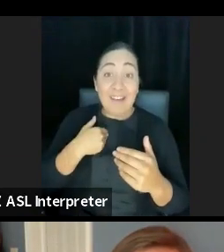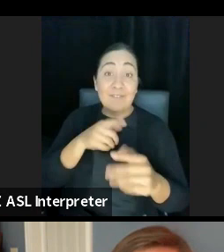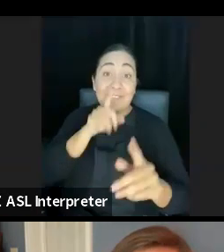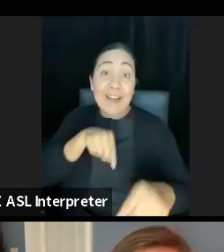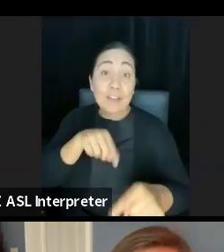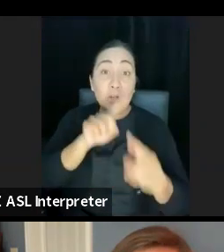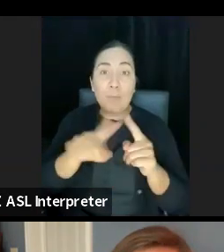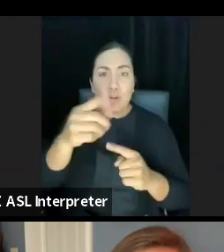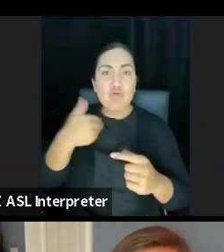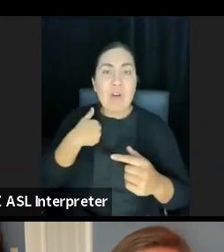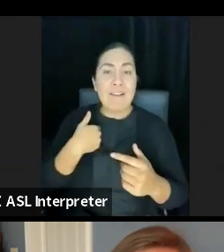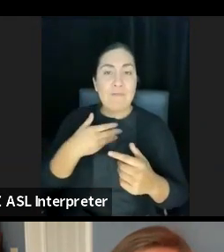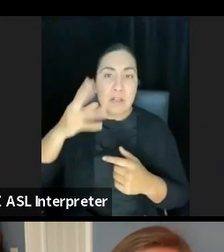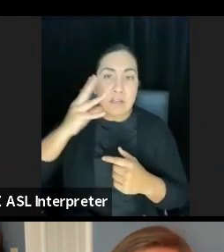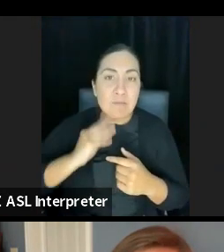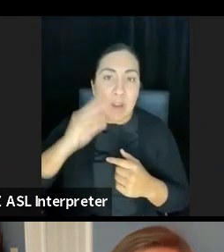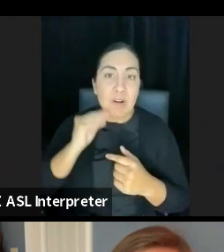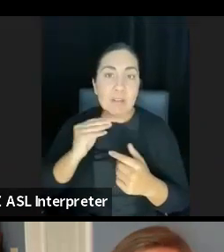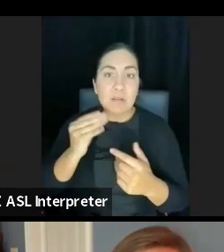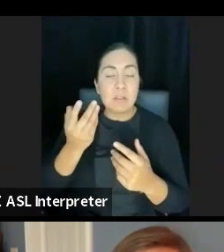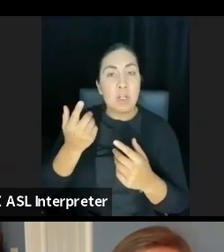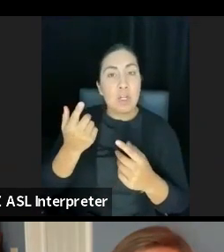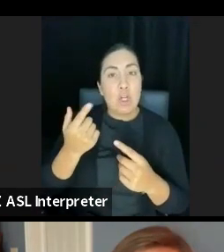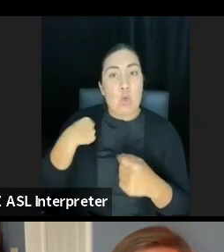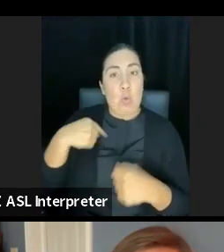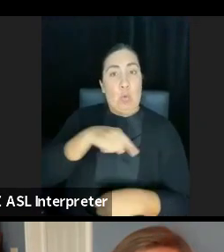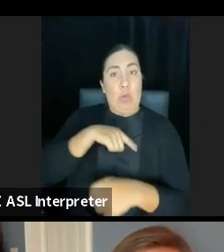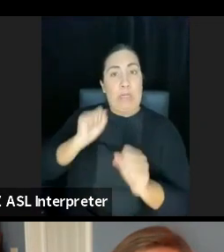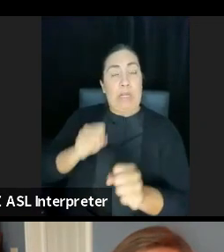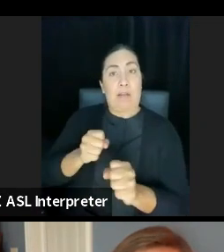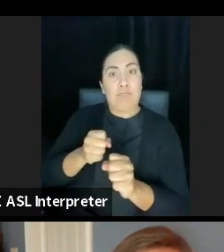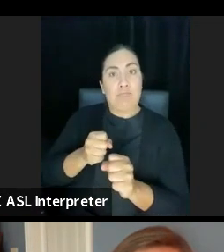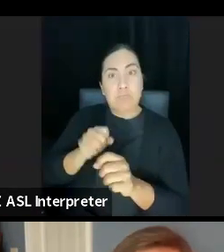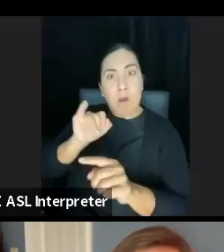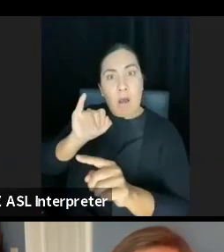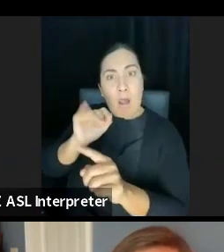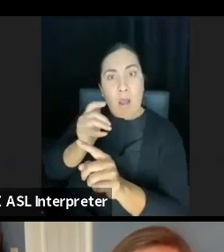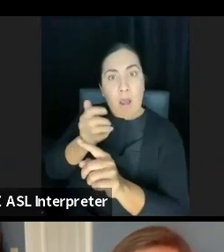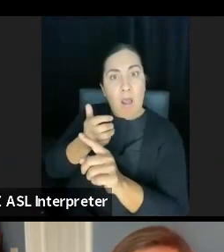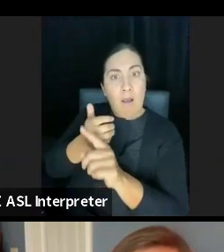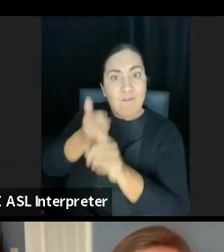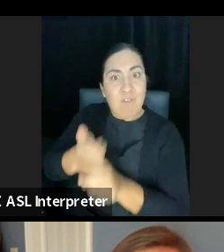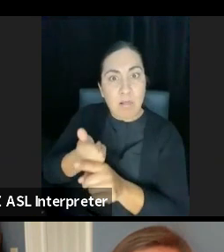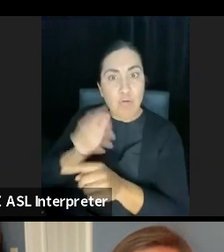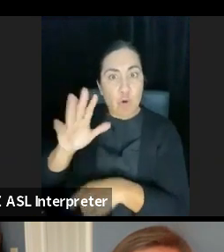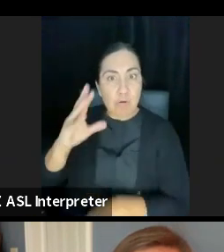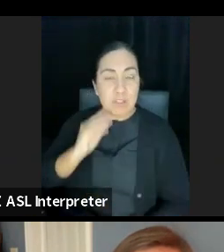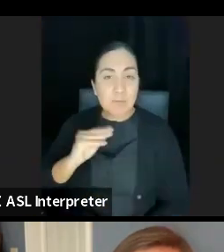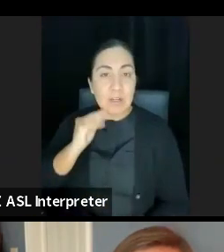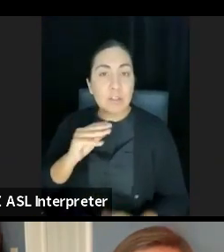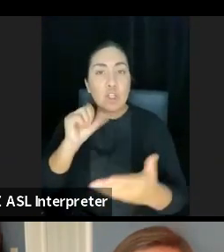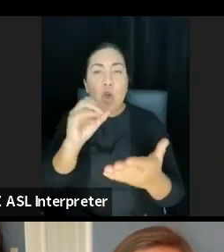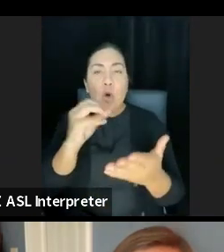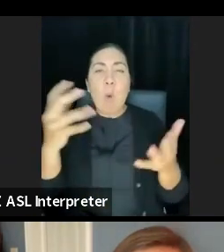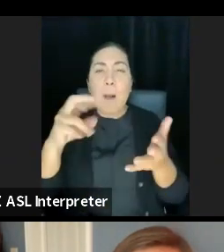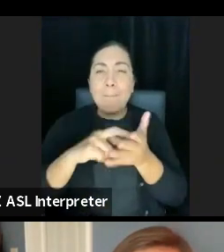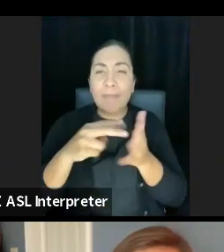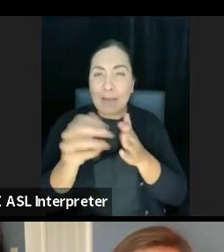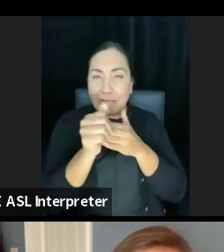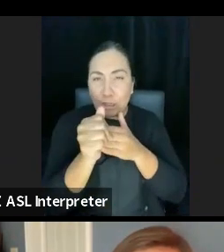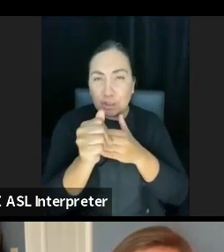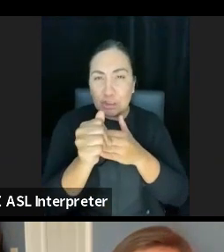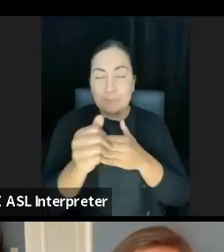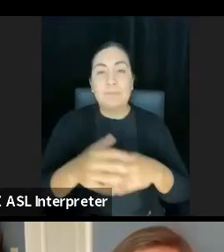from which we can, or which we can follow. So speaking a little bit about what leadership means in this moment. And then I'm also curious, you